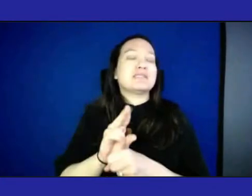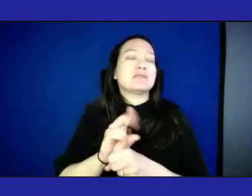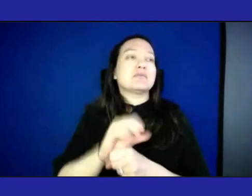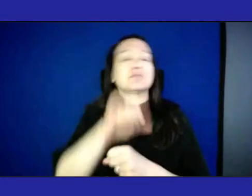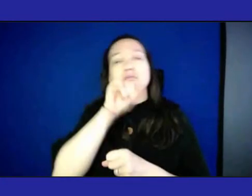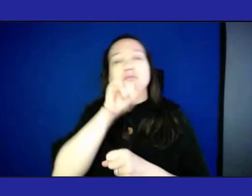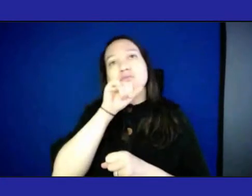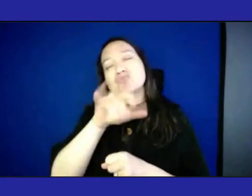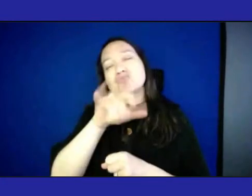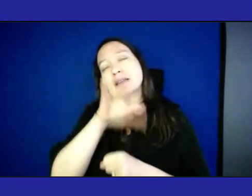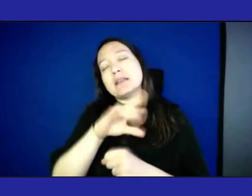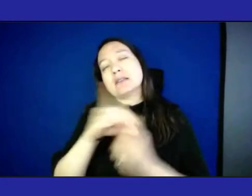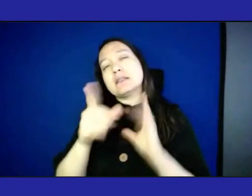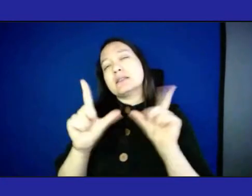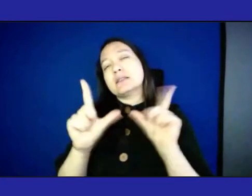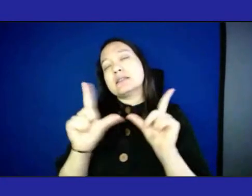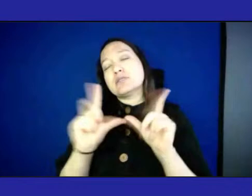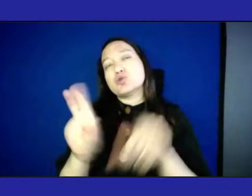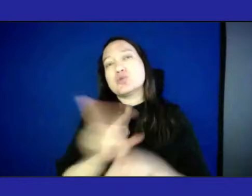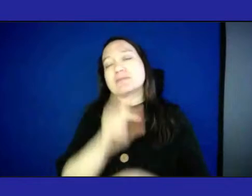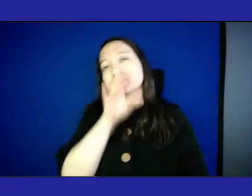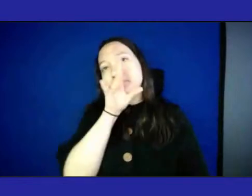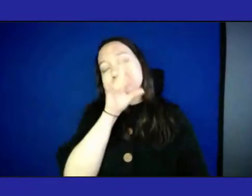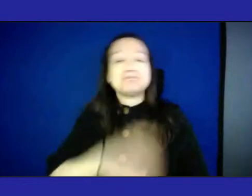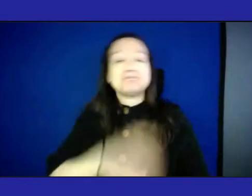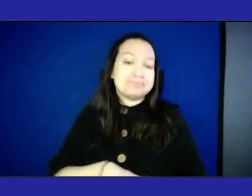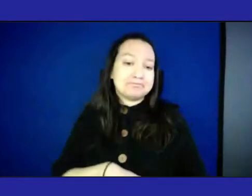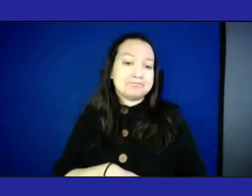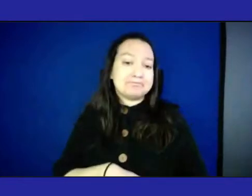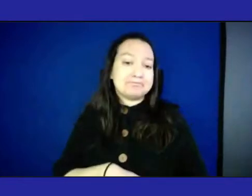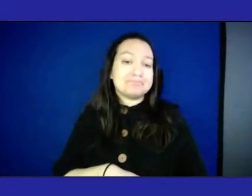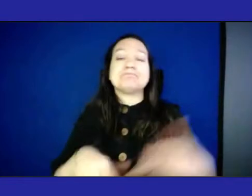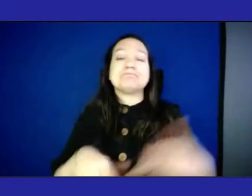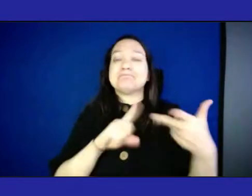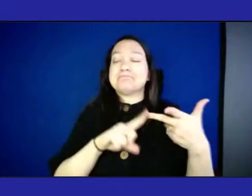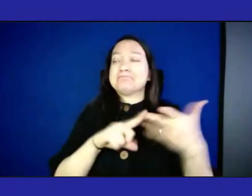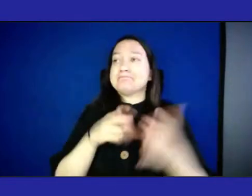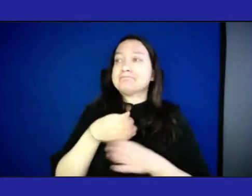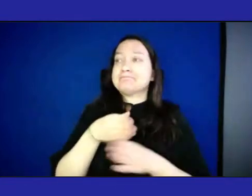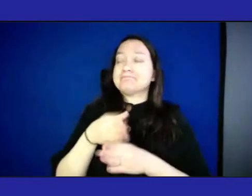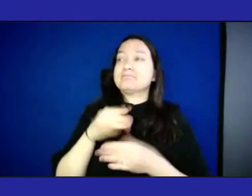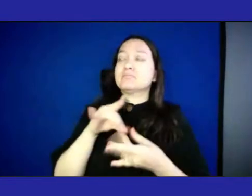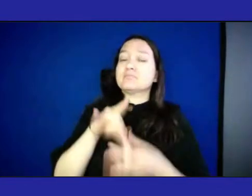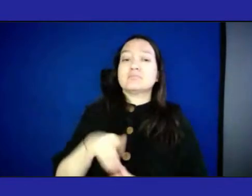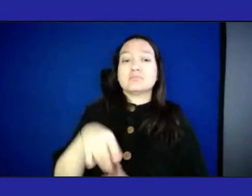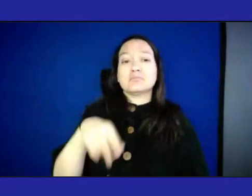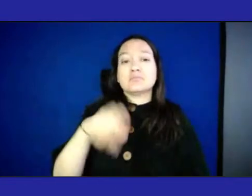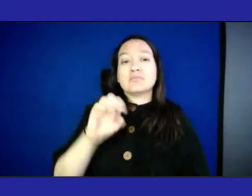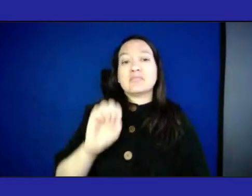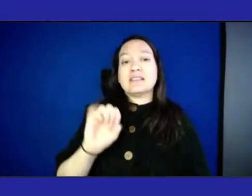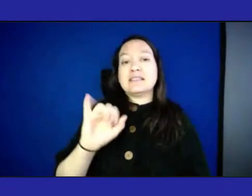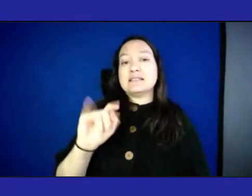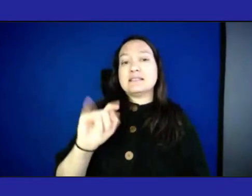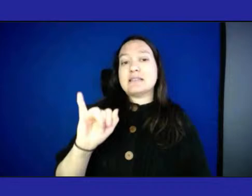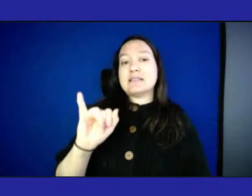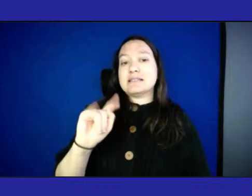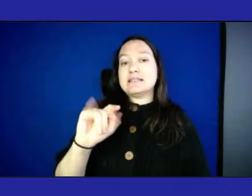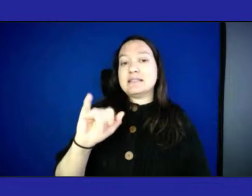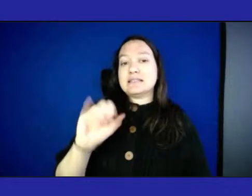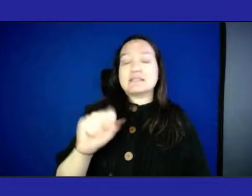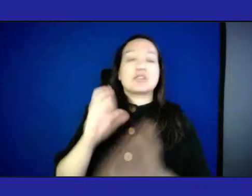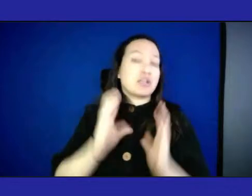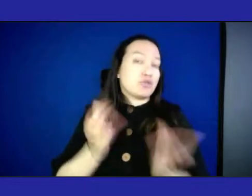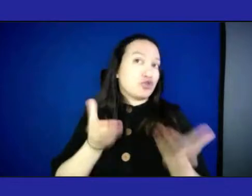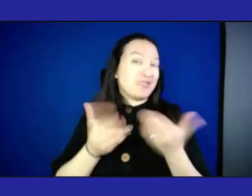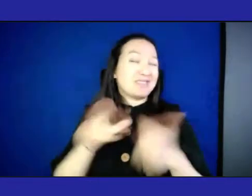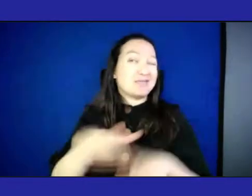Thank you. And the third area that I wanted to highlight was around ETIS customer service, some national benchmarking